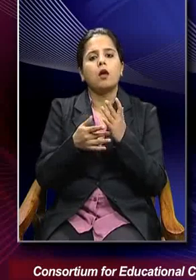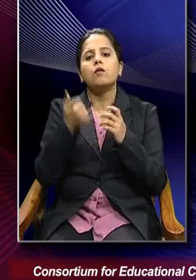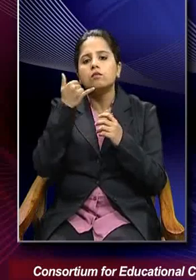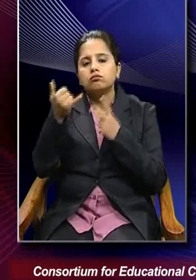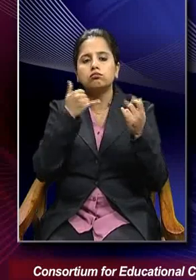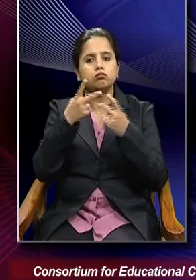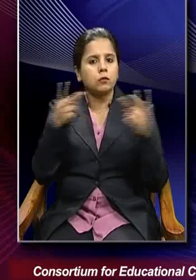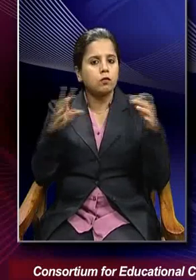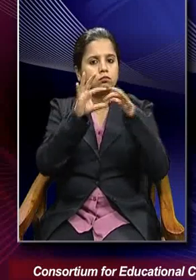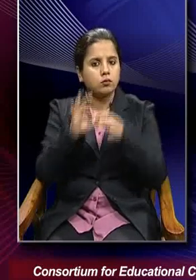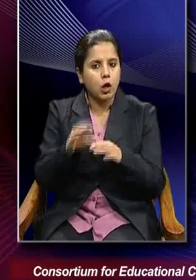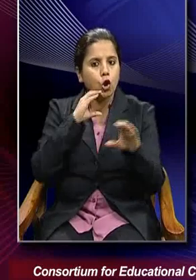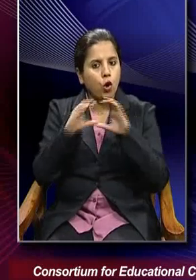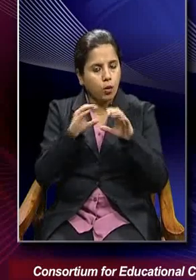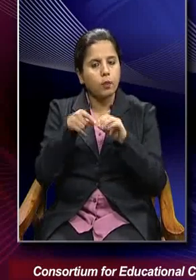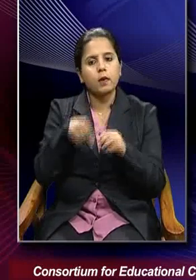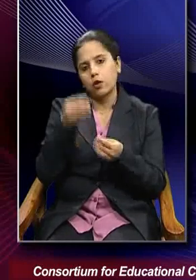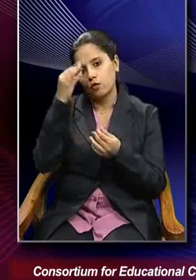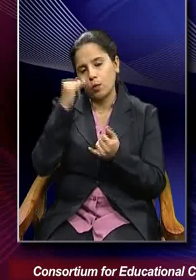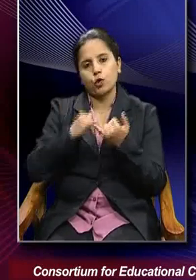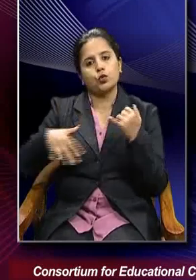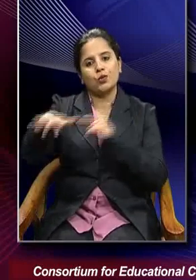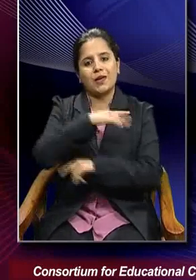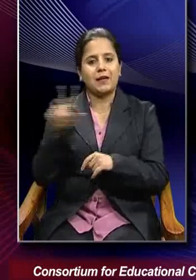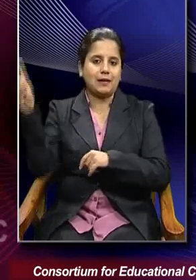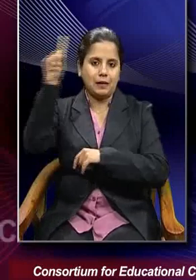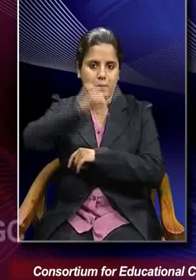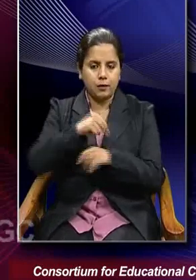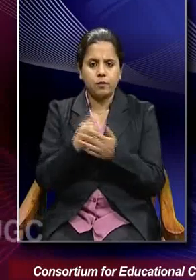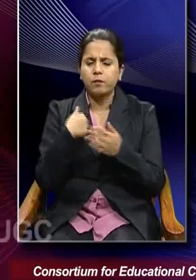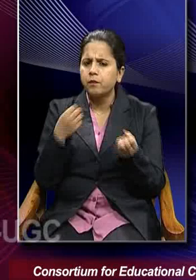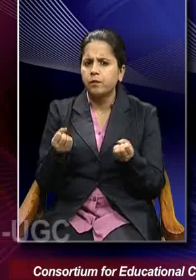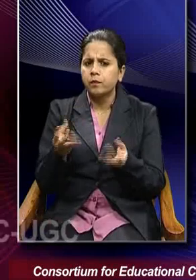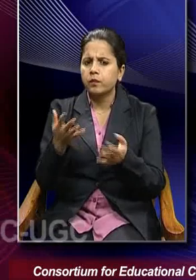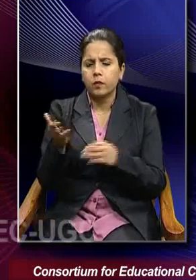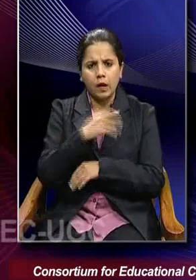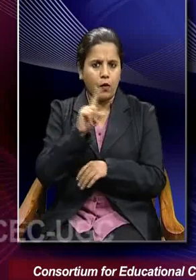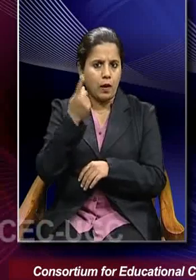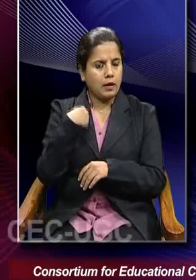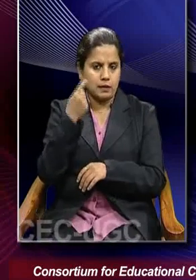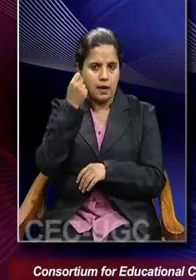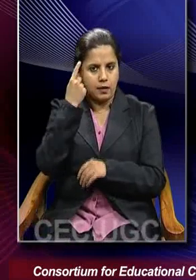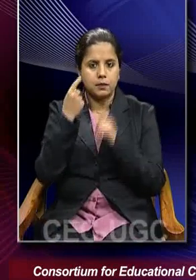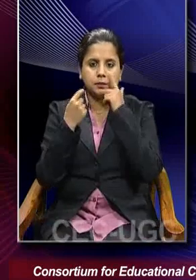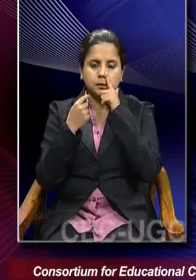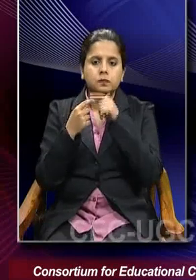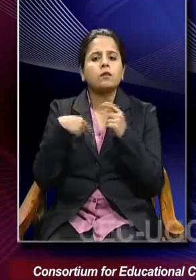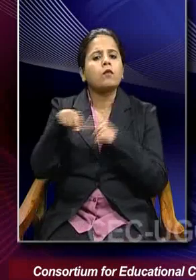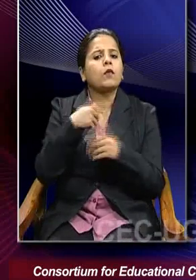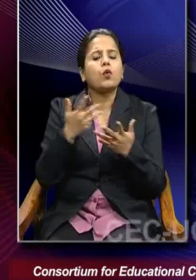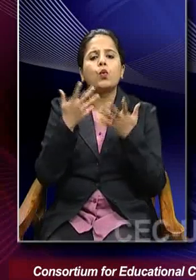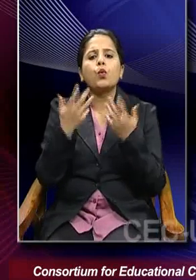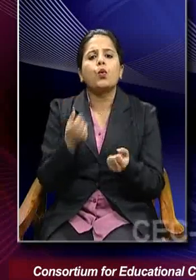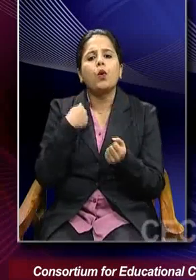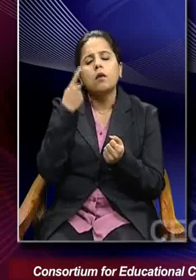Information Society Day. To begin with, let us first understand what do we mean